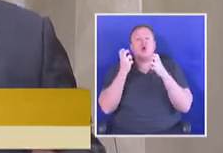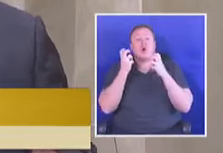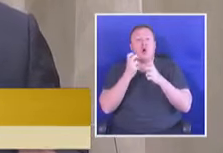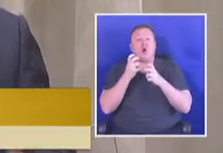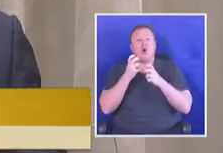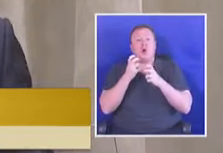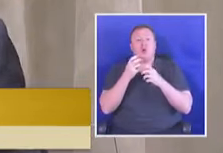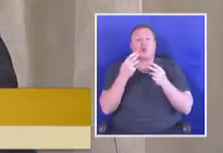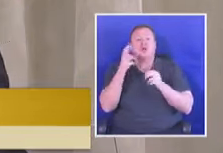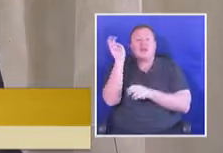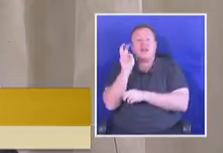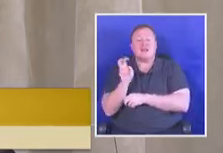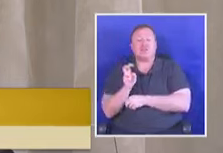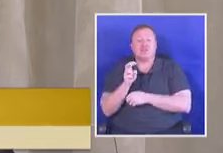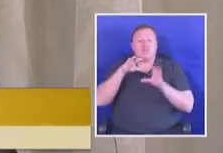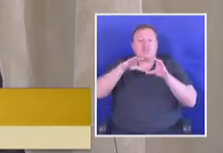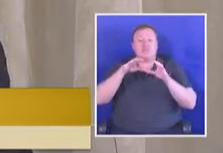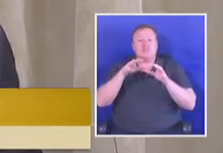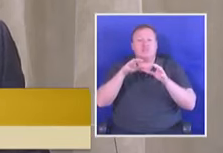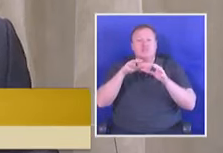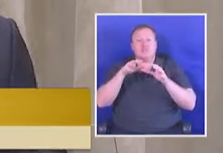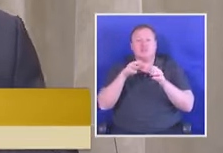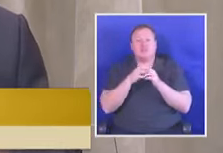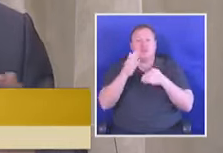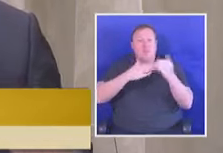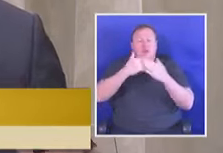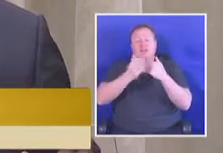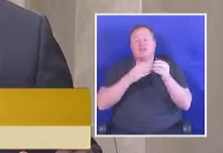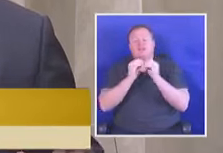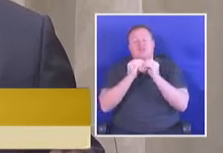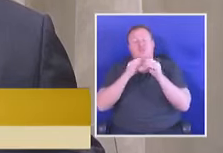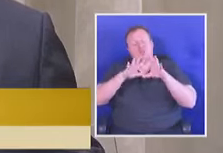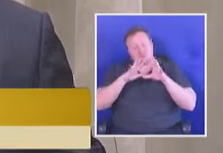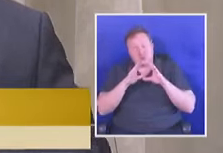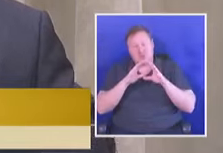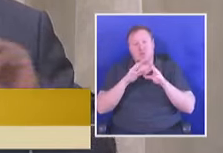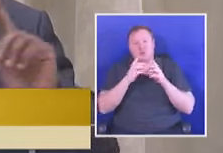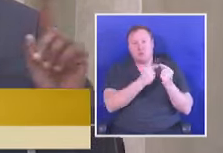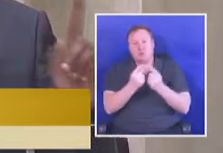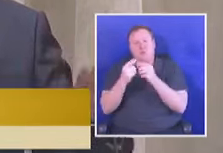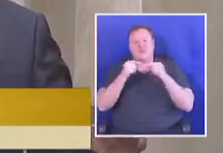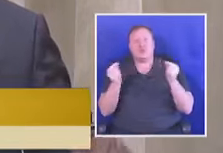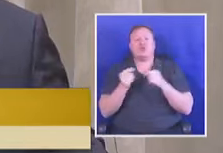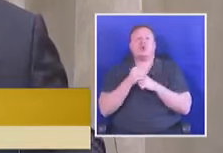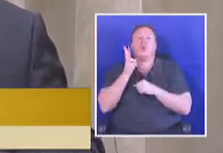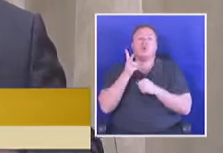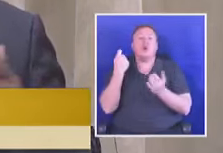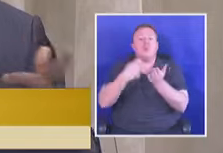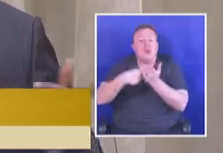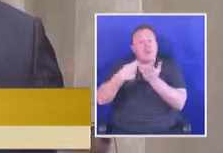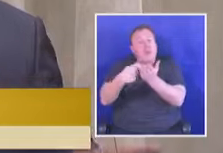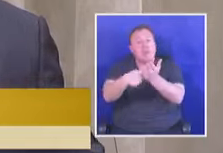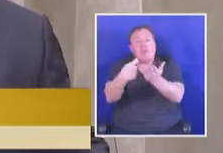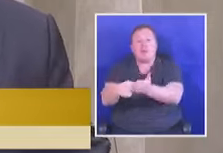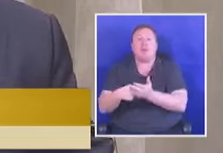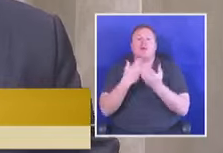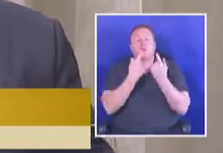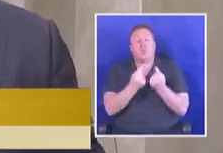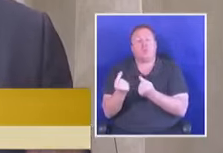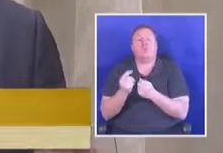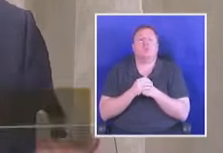we're also having to deal with the challenge of non-payment. And a combination of all these